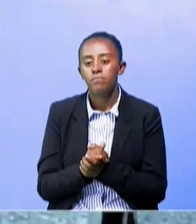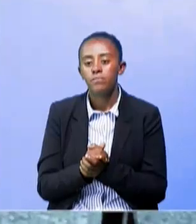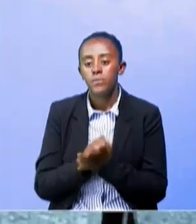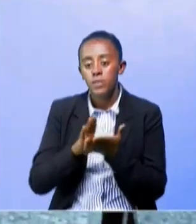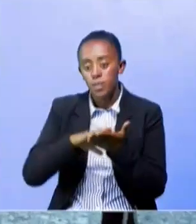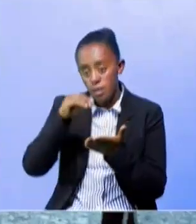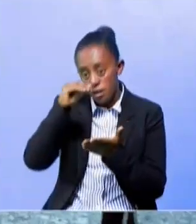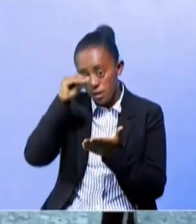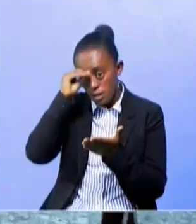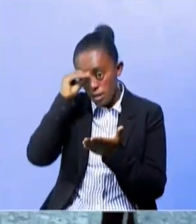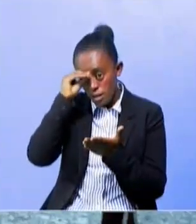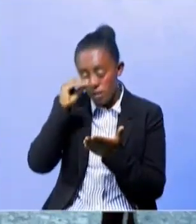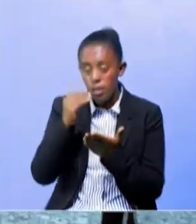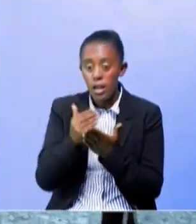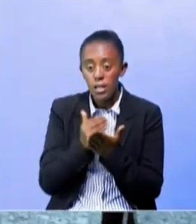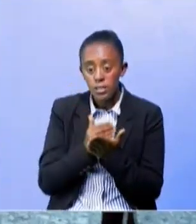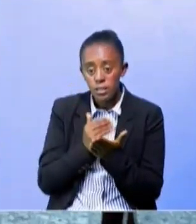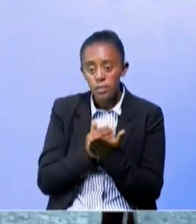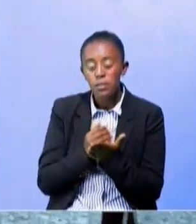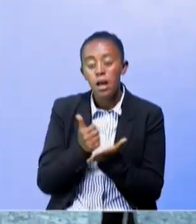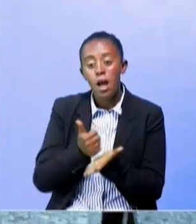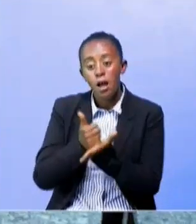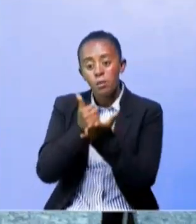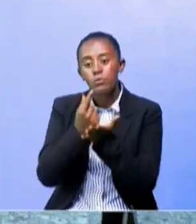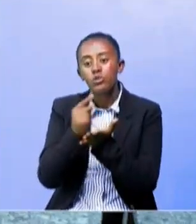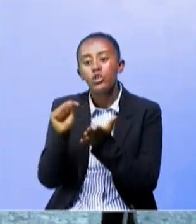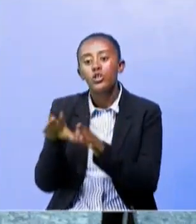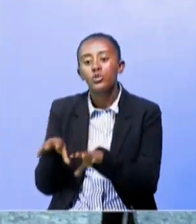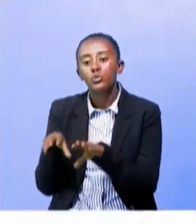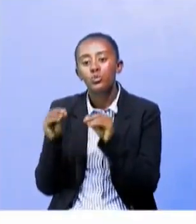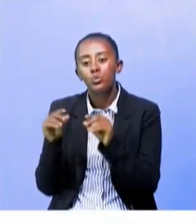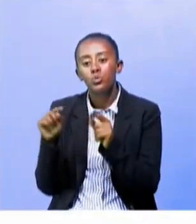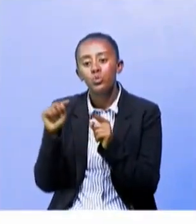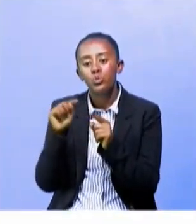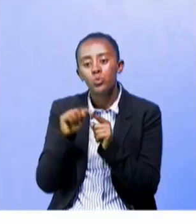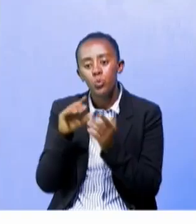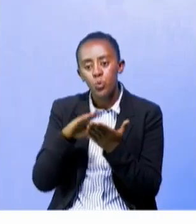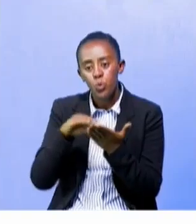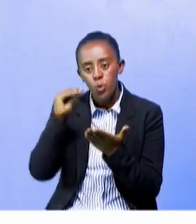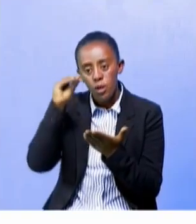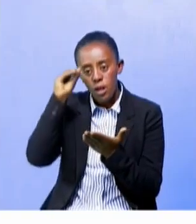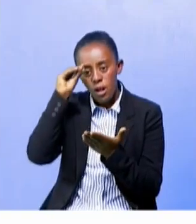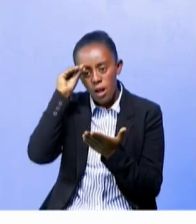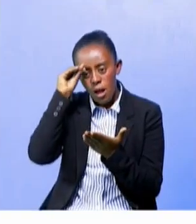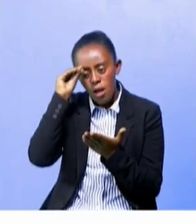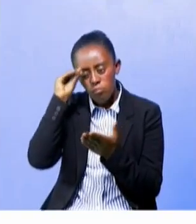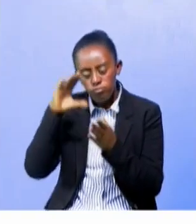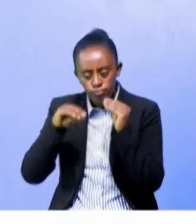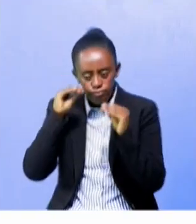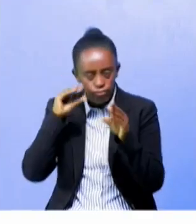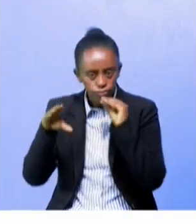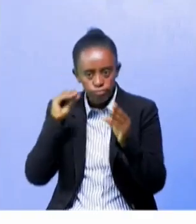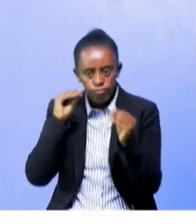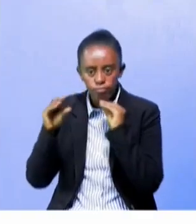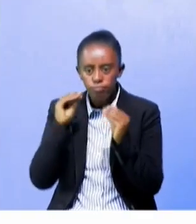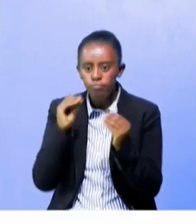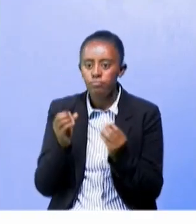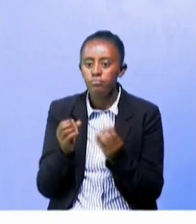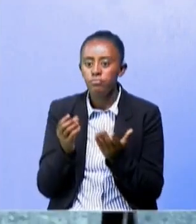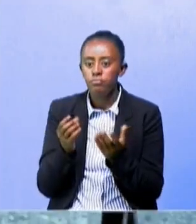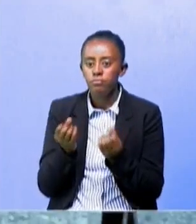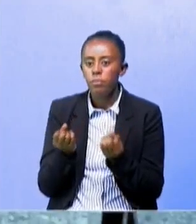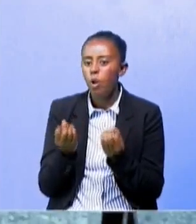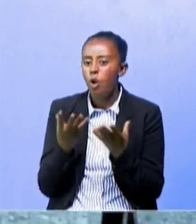learning lessons in media help the students to learn a lot. To